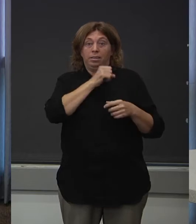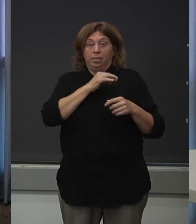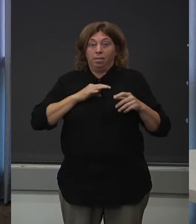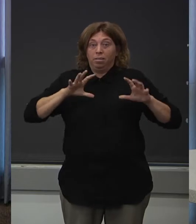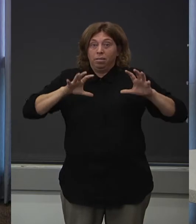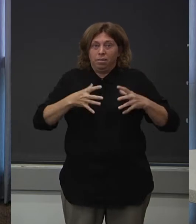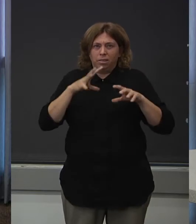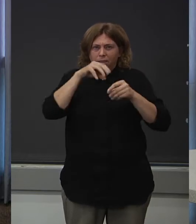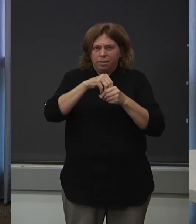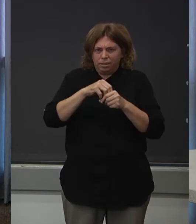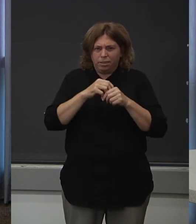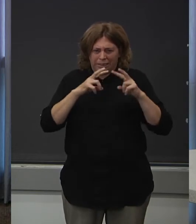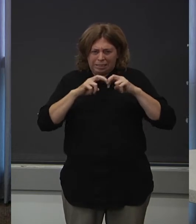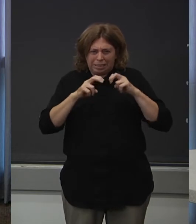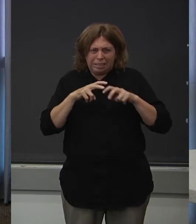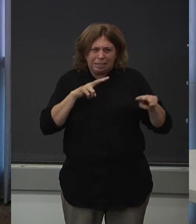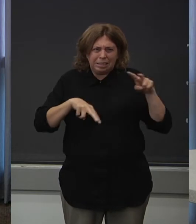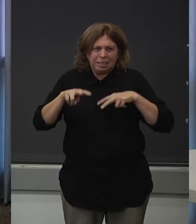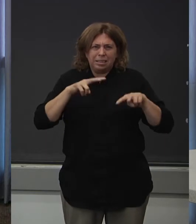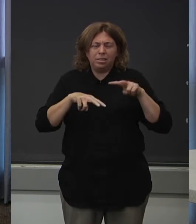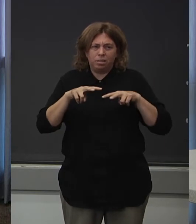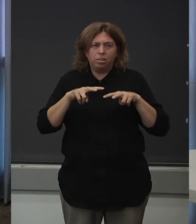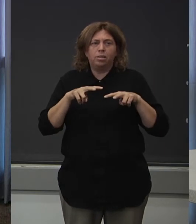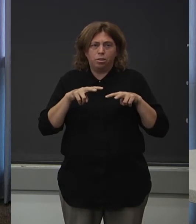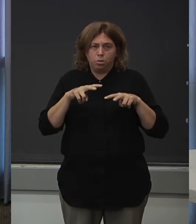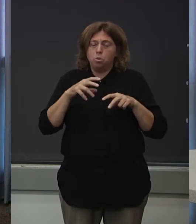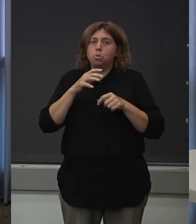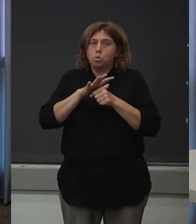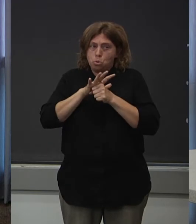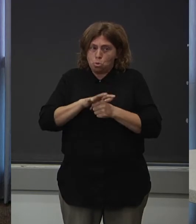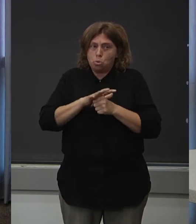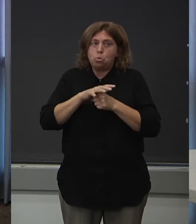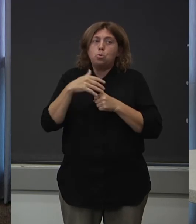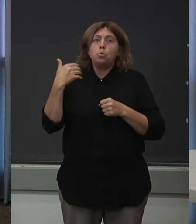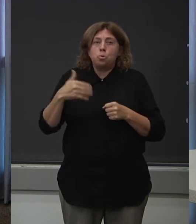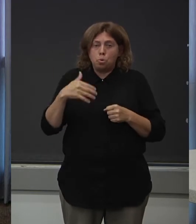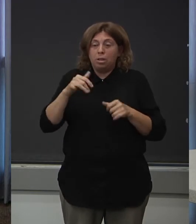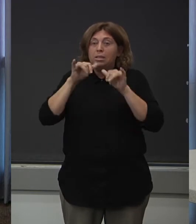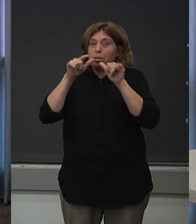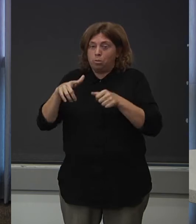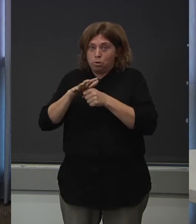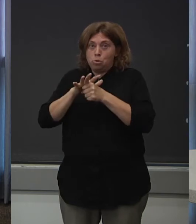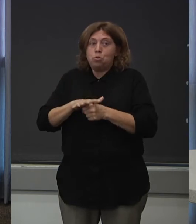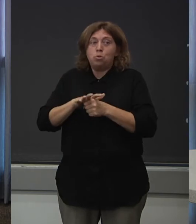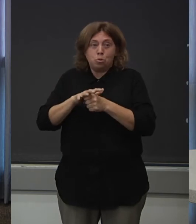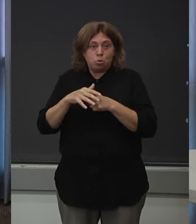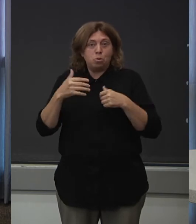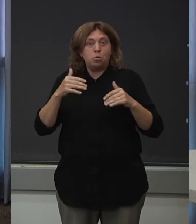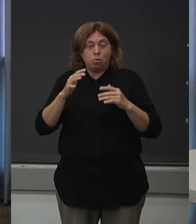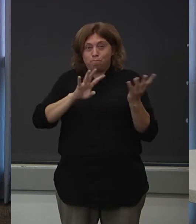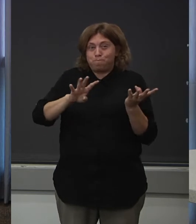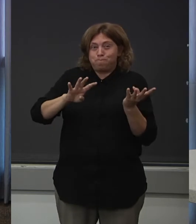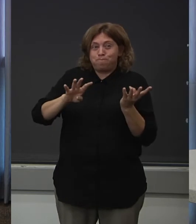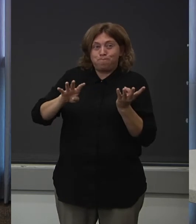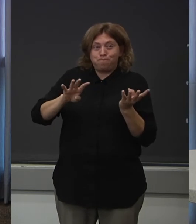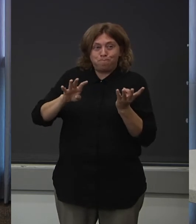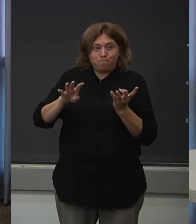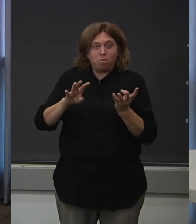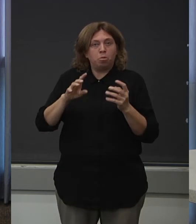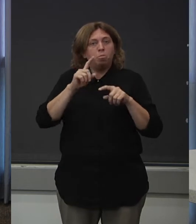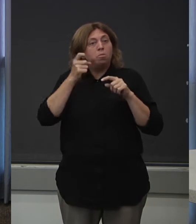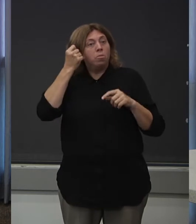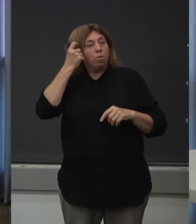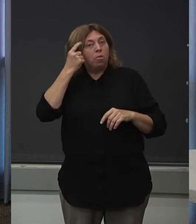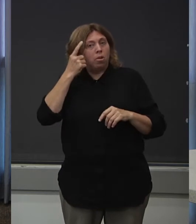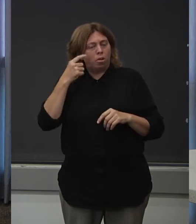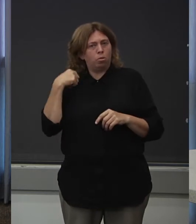our system, it's strained the staff, but I'm pleased that we've actually discovered that our overall process has